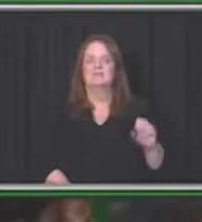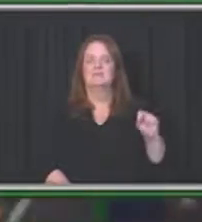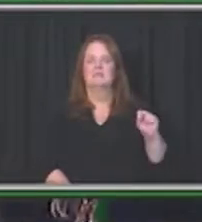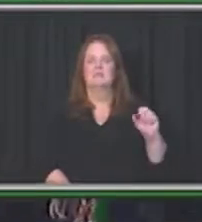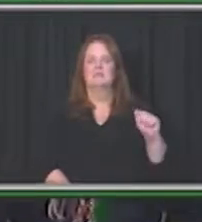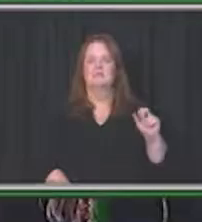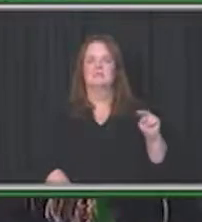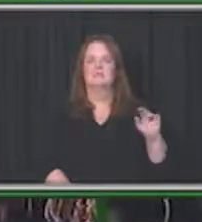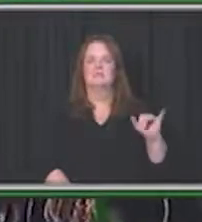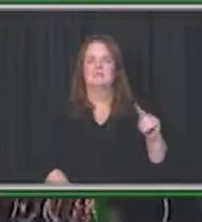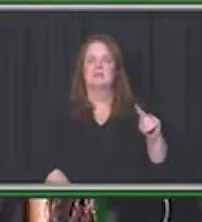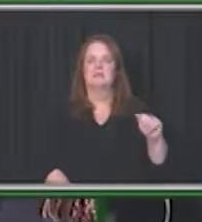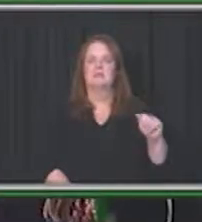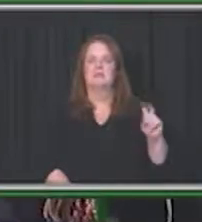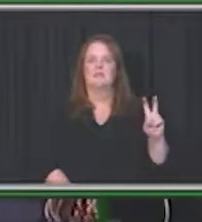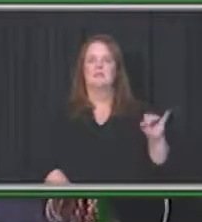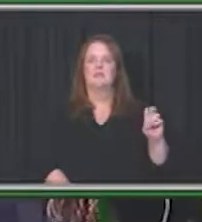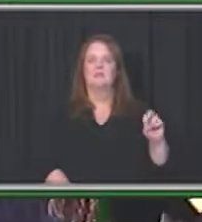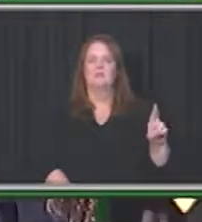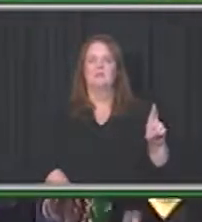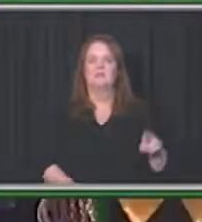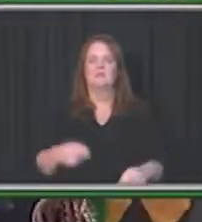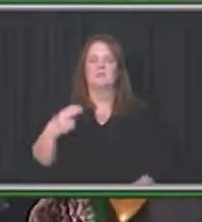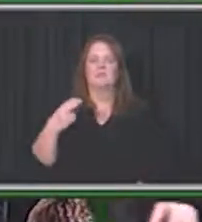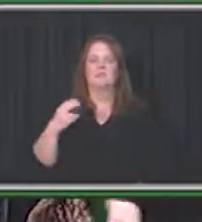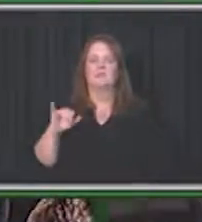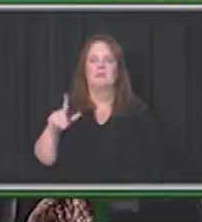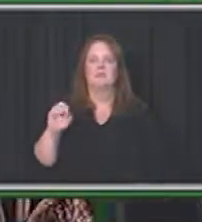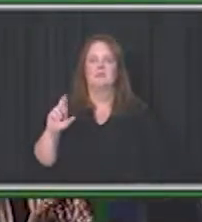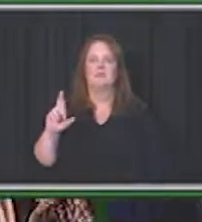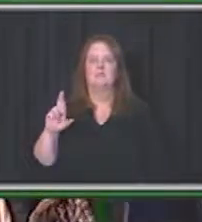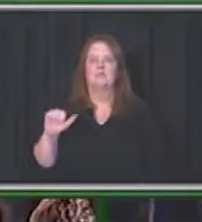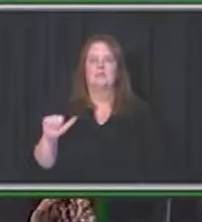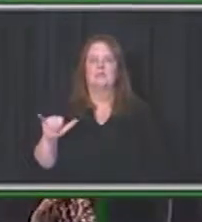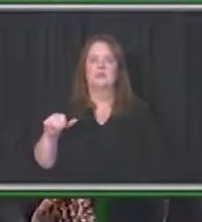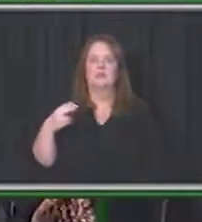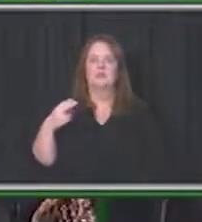Sanita Weiser. Hillary Hout.